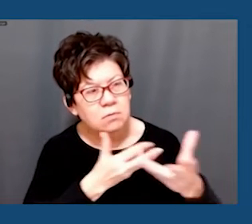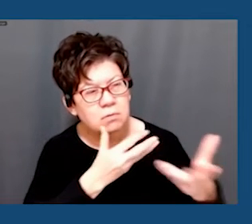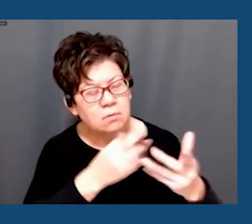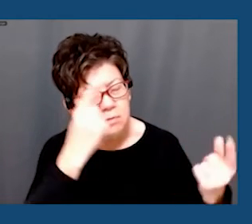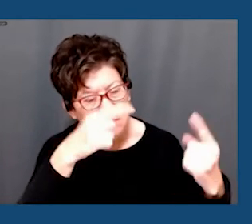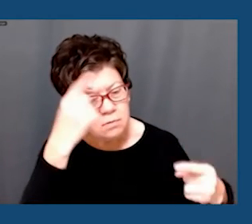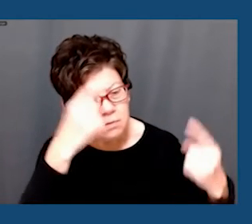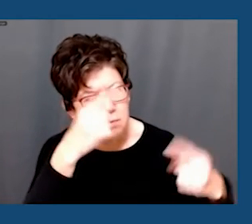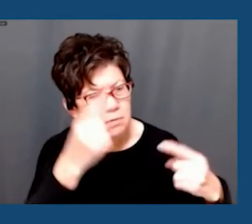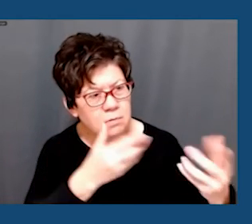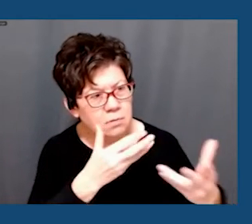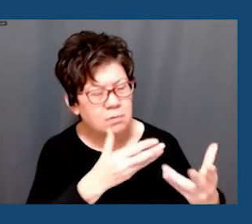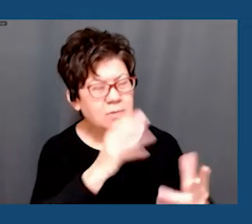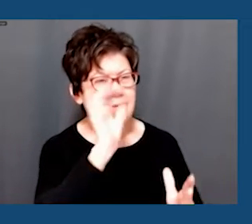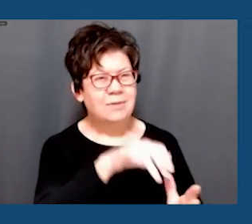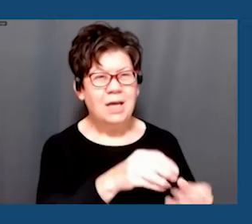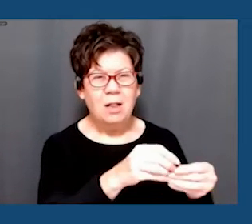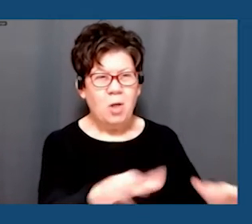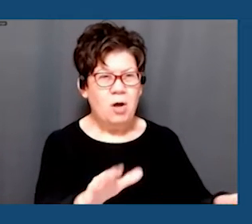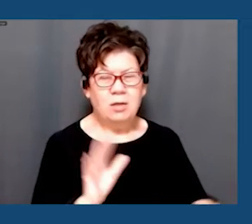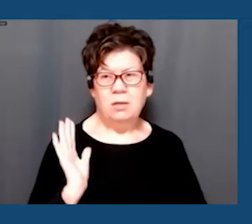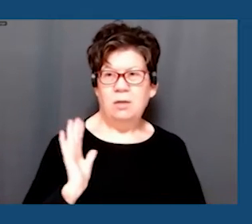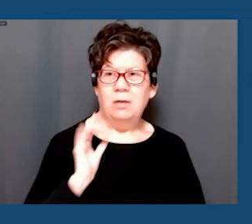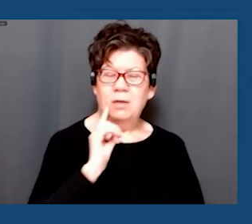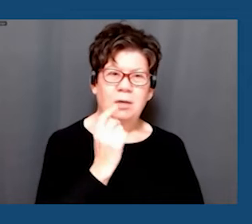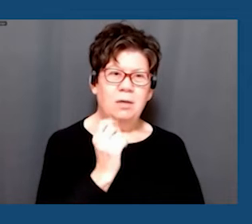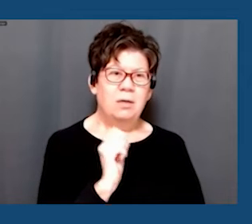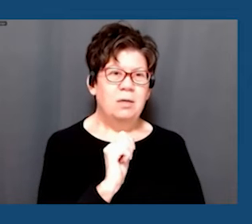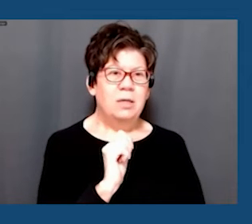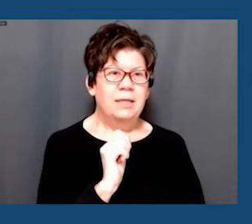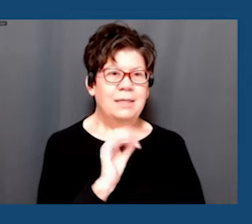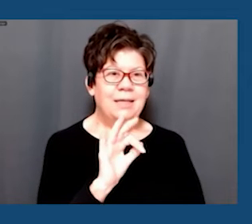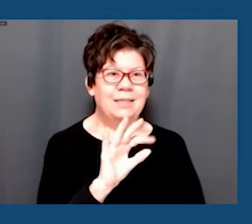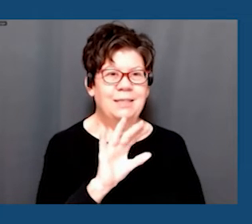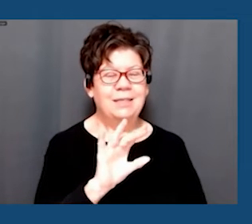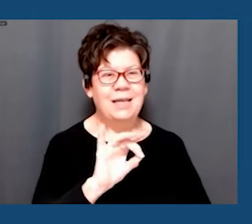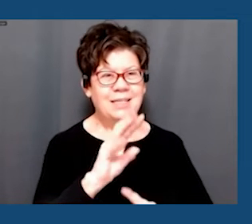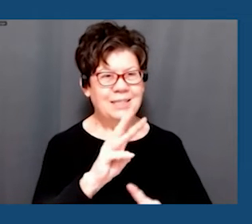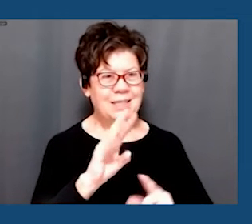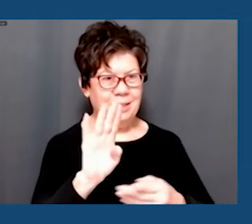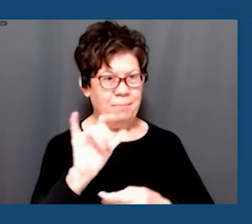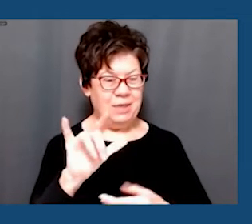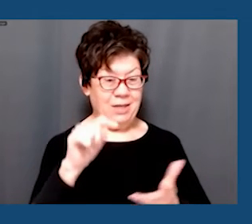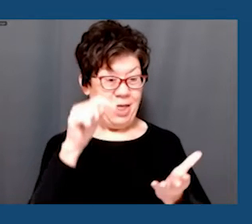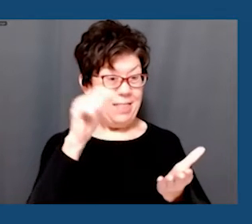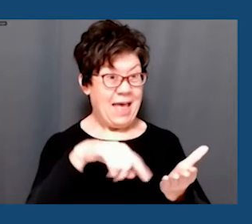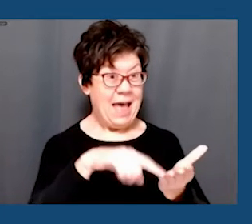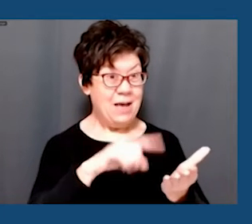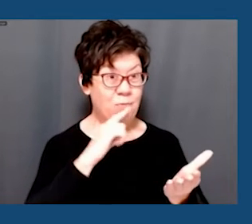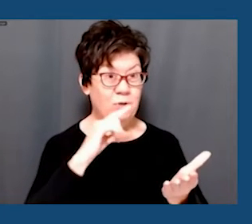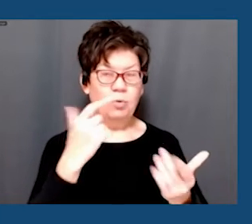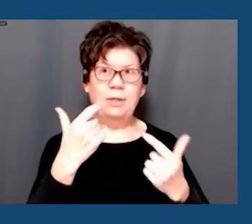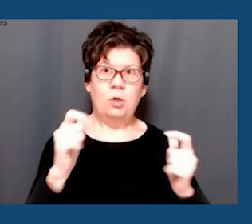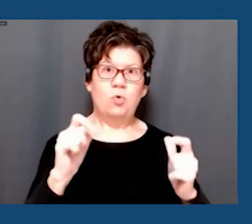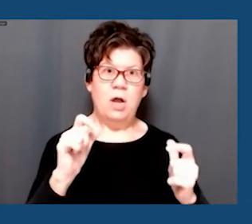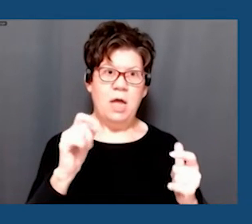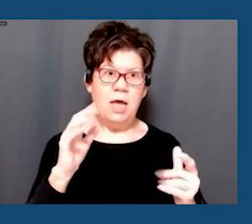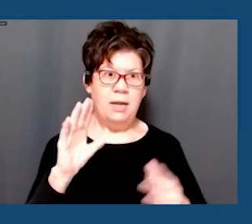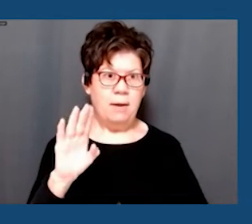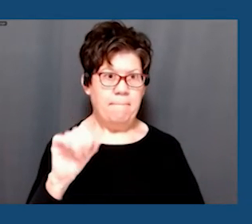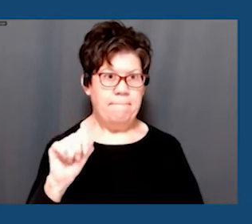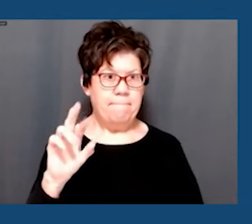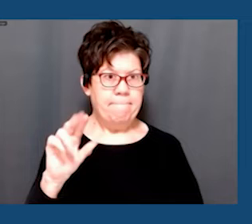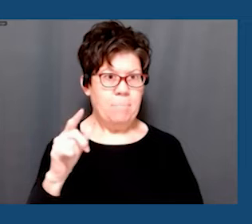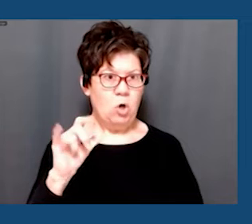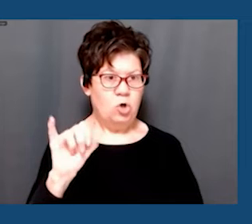go back to that 86 immigration bill, the Simpson-Mazzoli bill. That was a grand bargain where Republicans wanted more interdiction at the